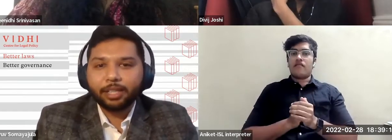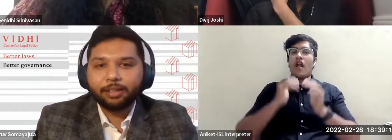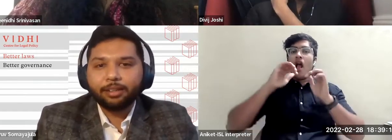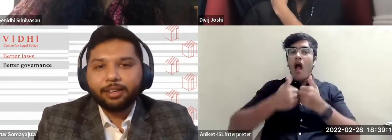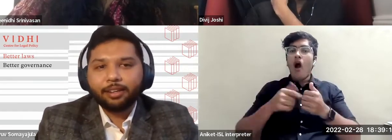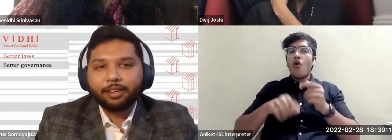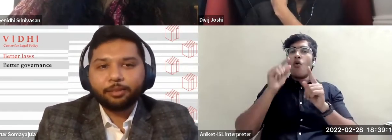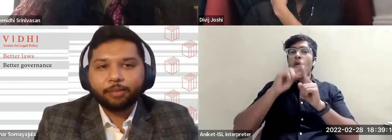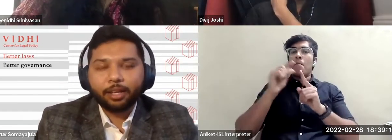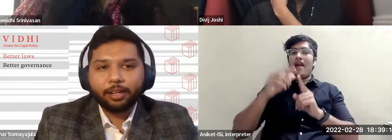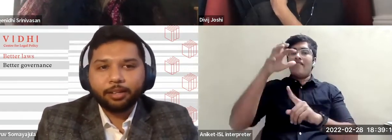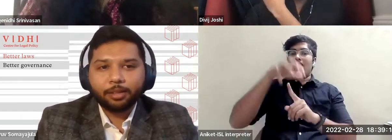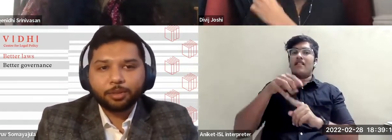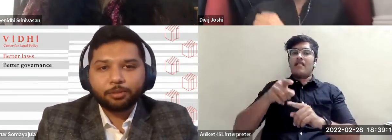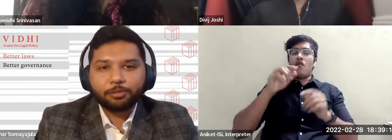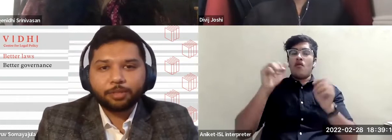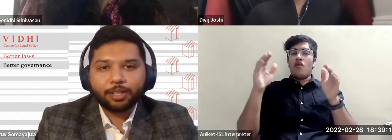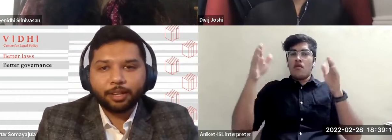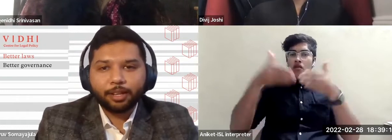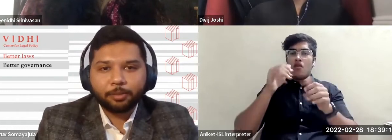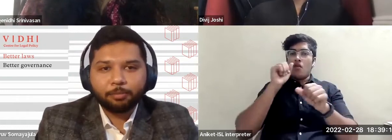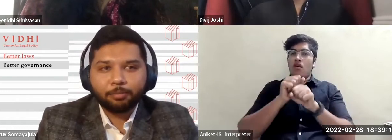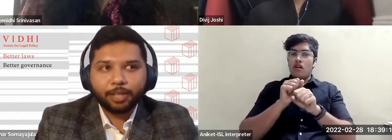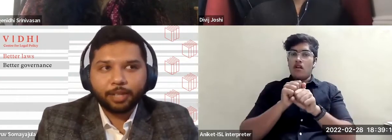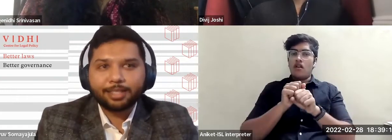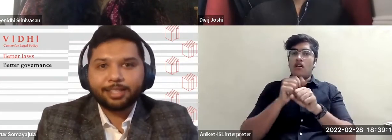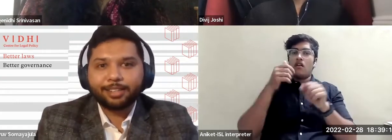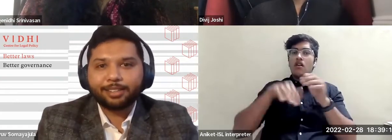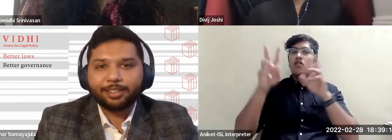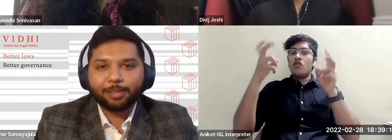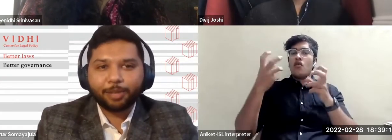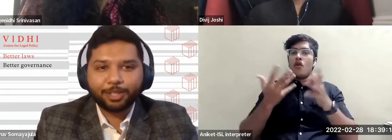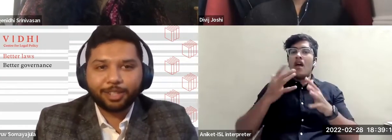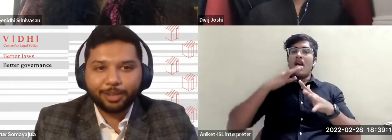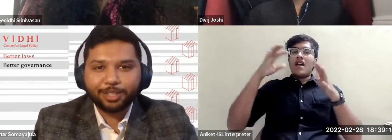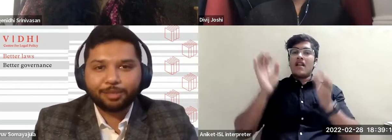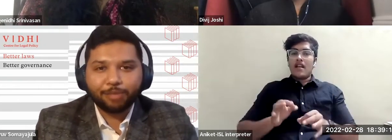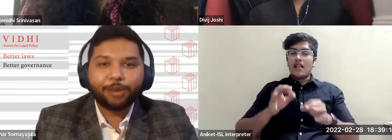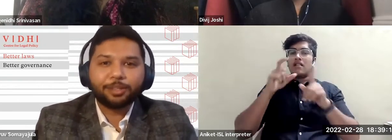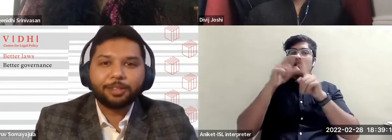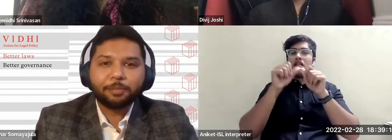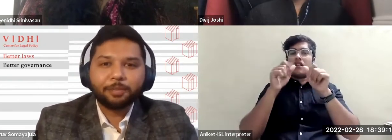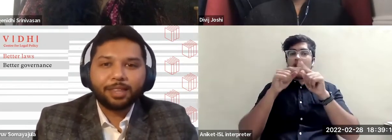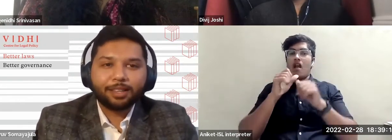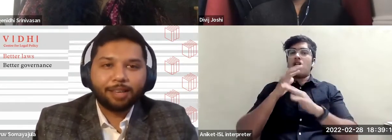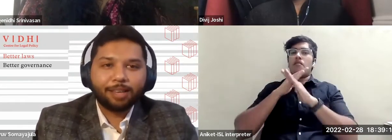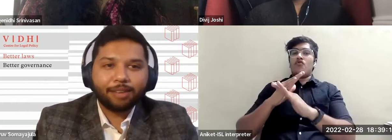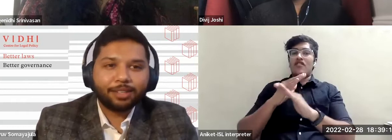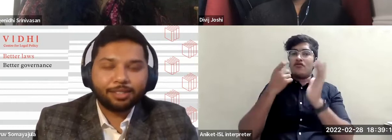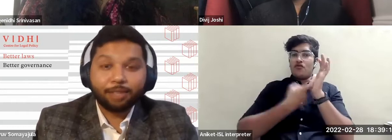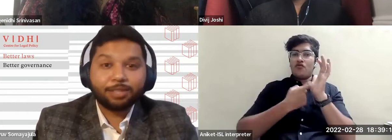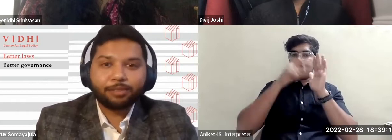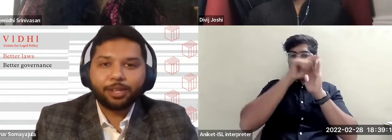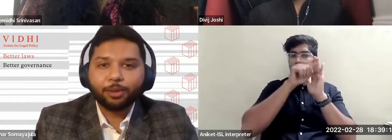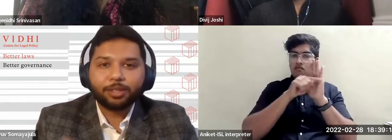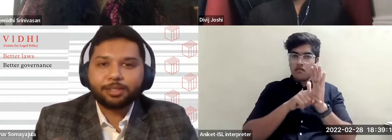fit in in terms of realistic data protection regulation without